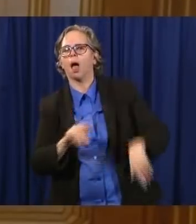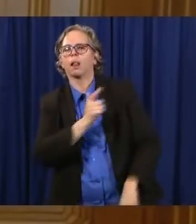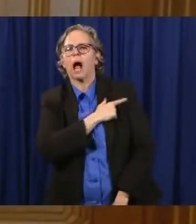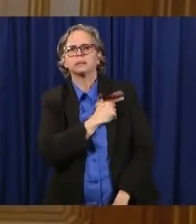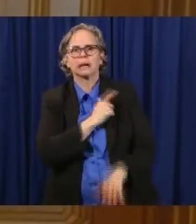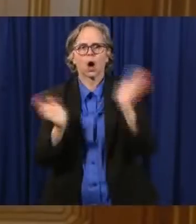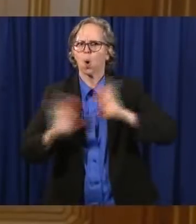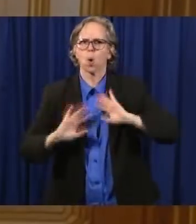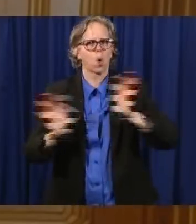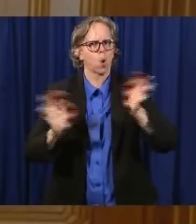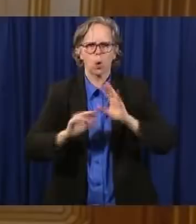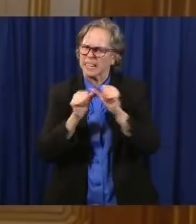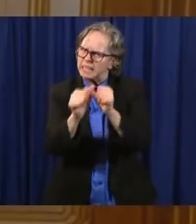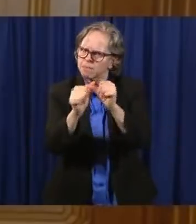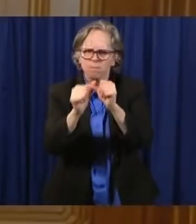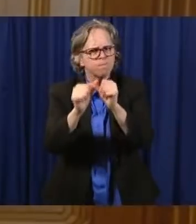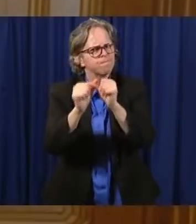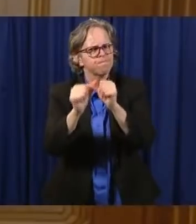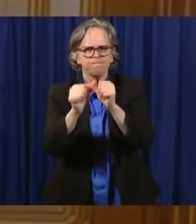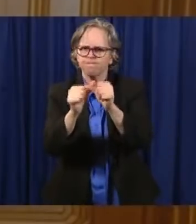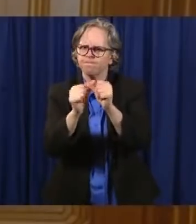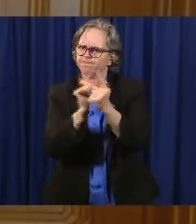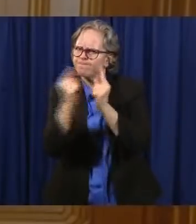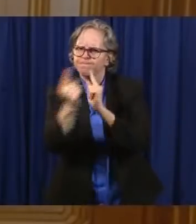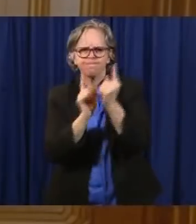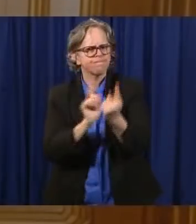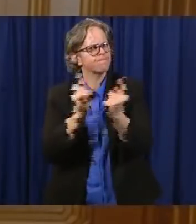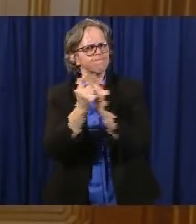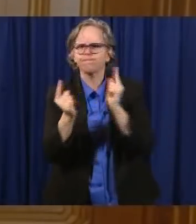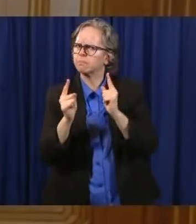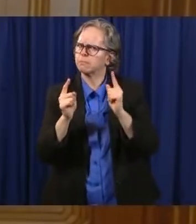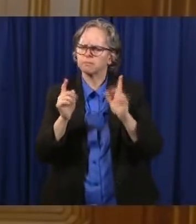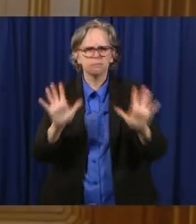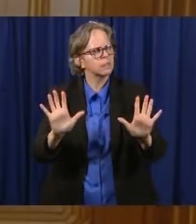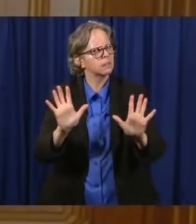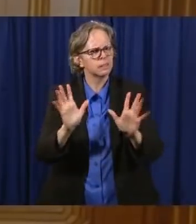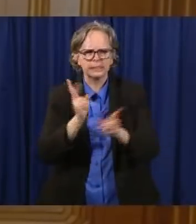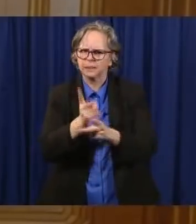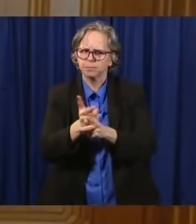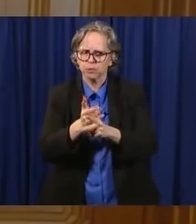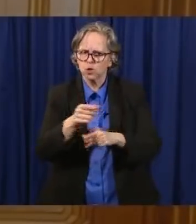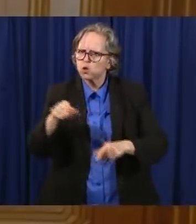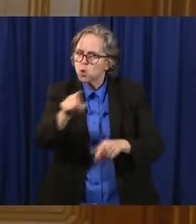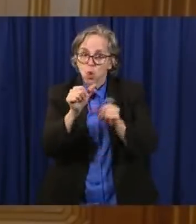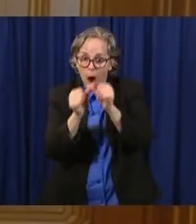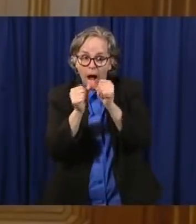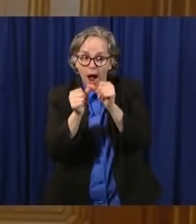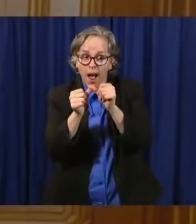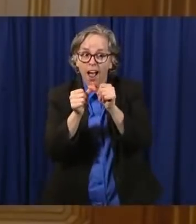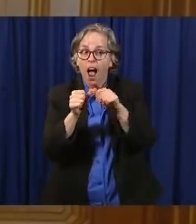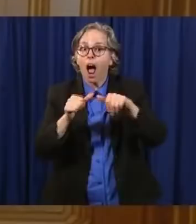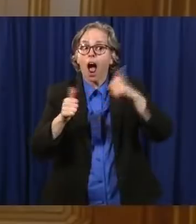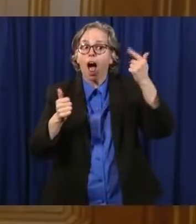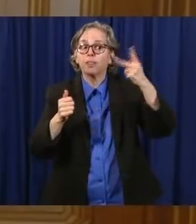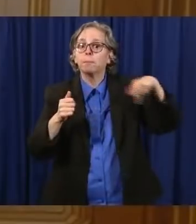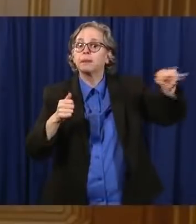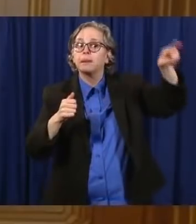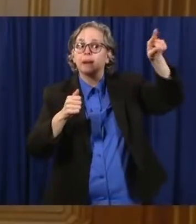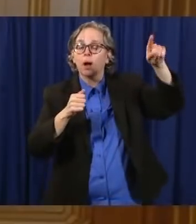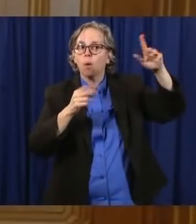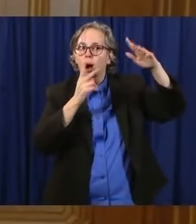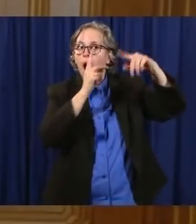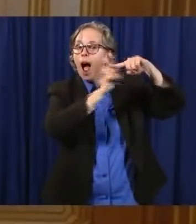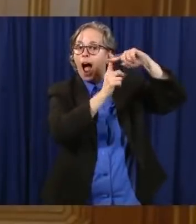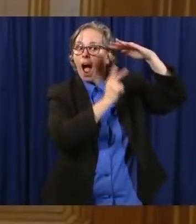now. So if we continue to do what we're doing, the numbers that you have seen projected, the